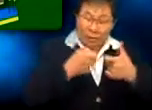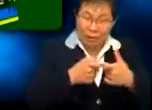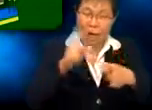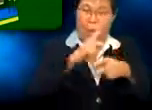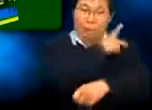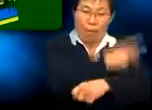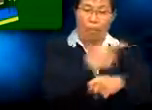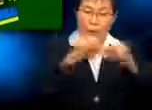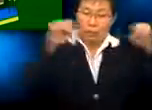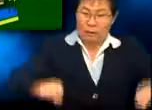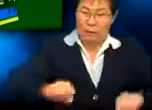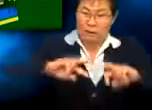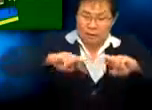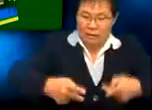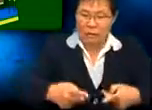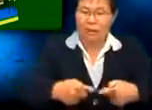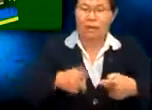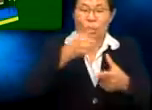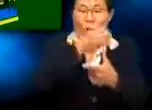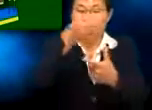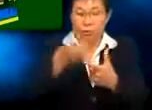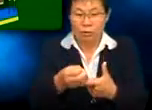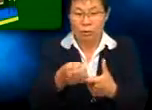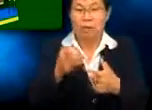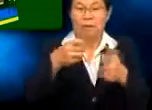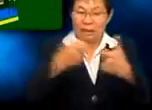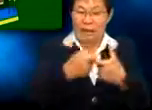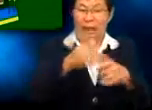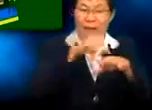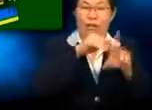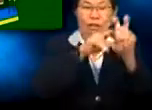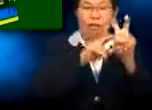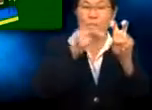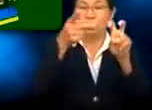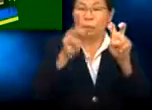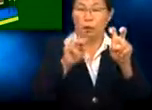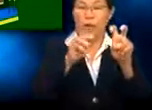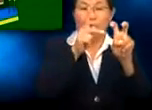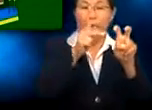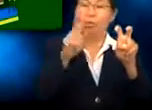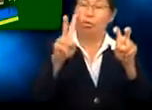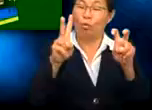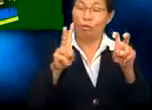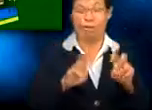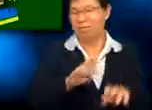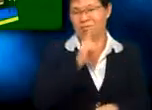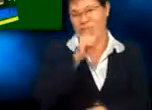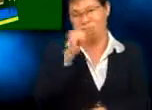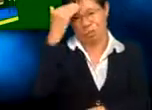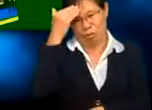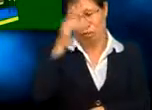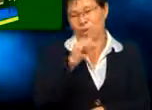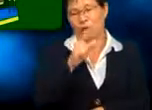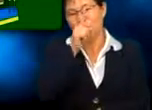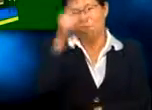generate alternating currents at 20 kilovolts? Of course you didn't know that. You're not